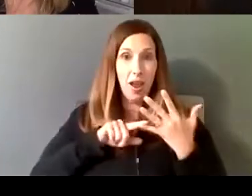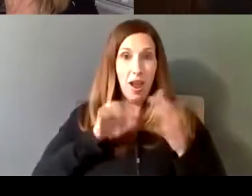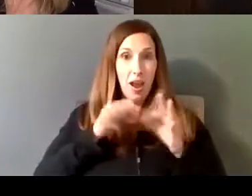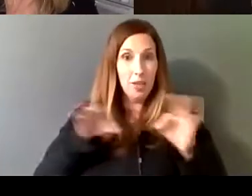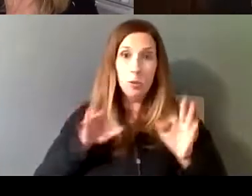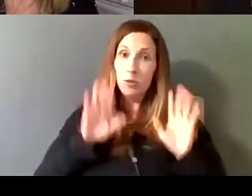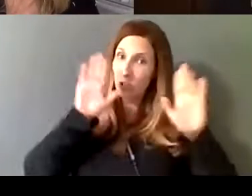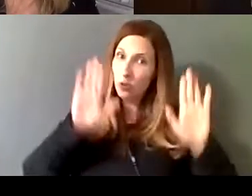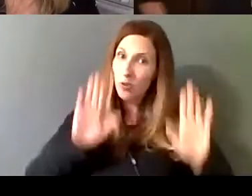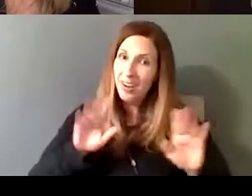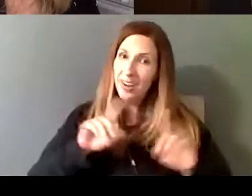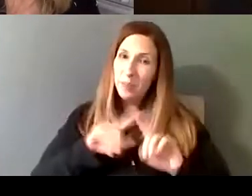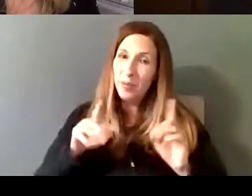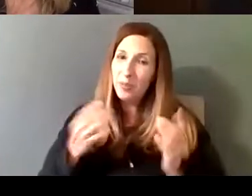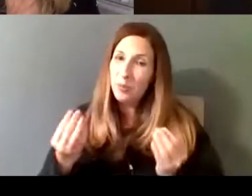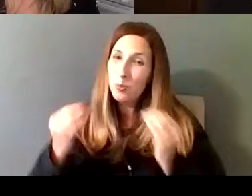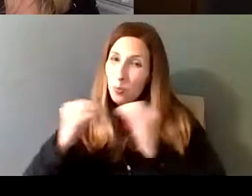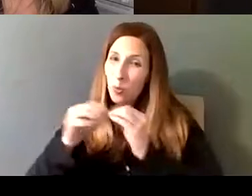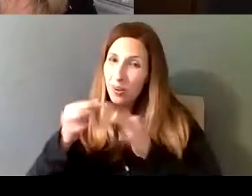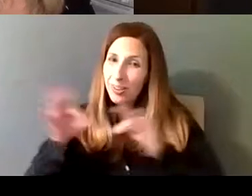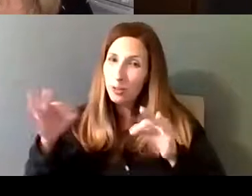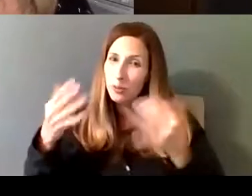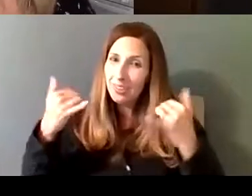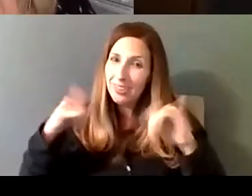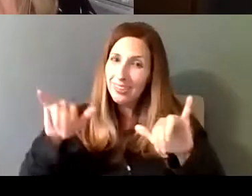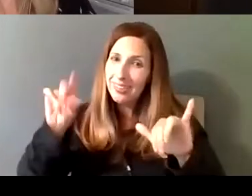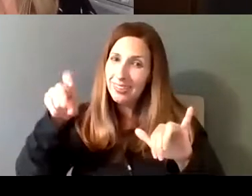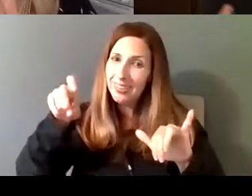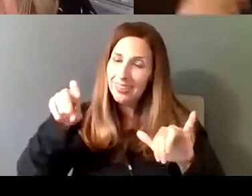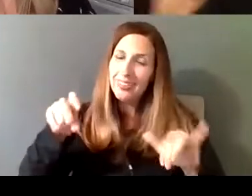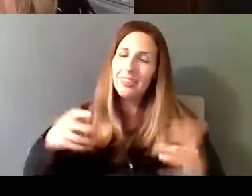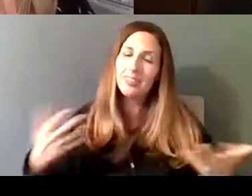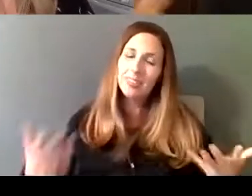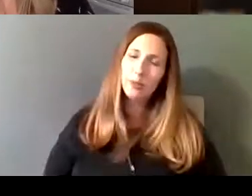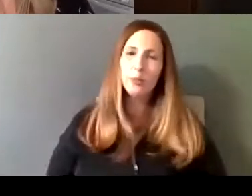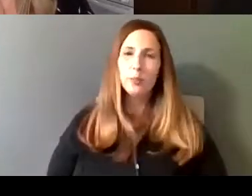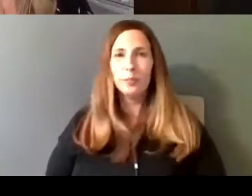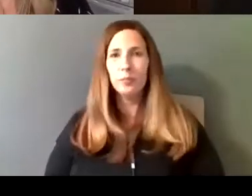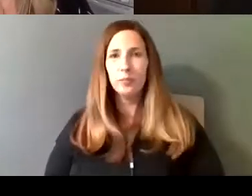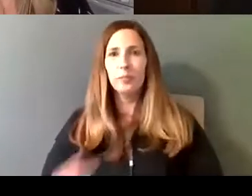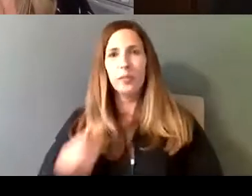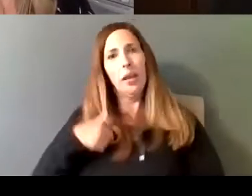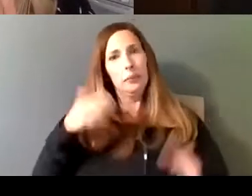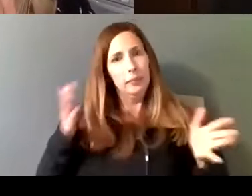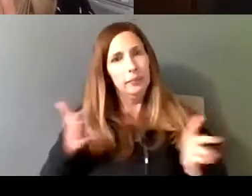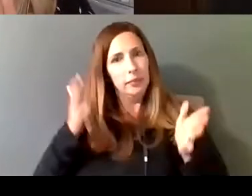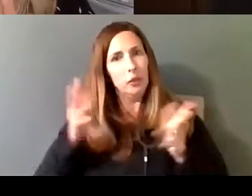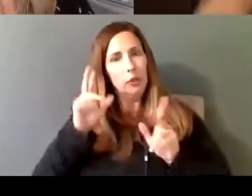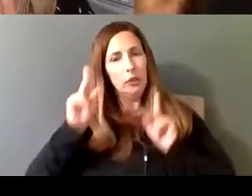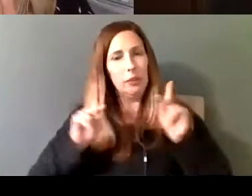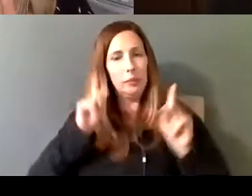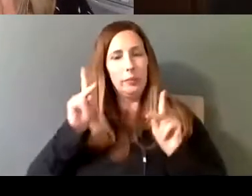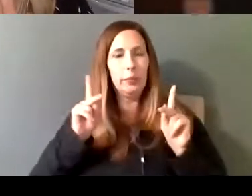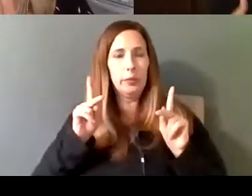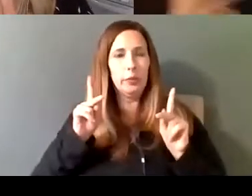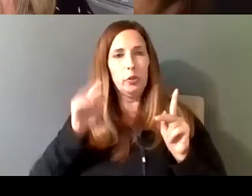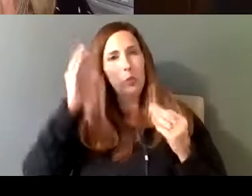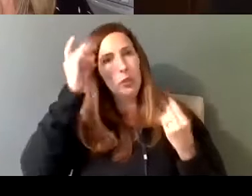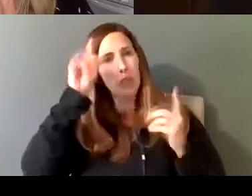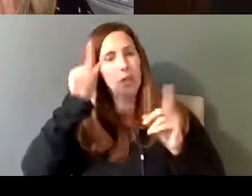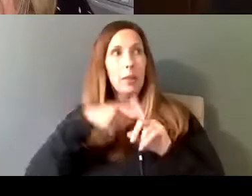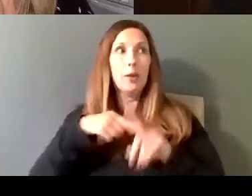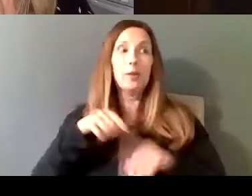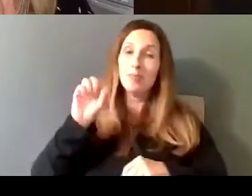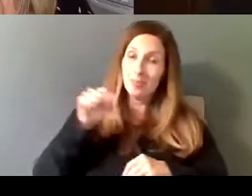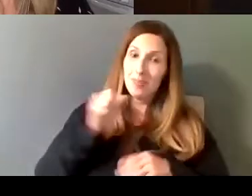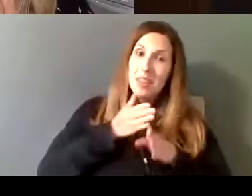so much more languages that we still need for that. So encouraging folks to think about, yes, the main